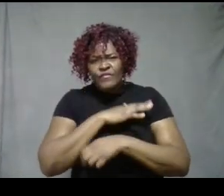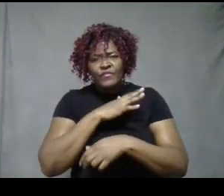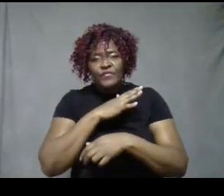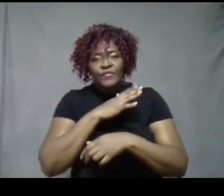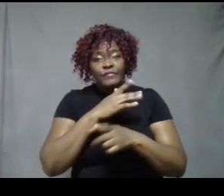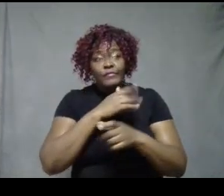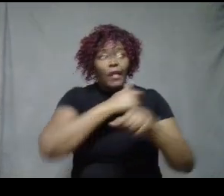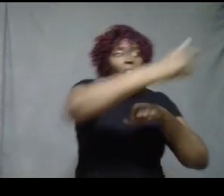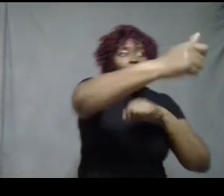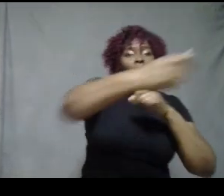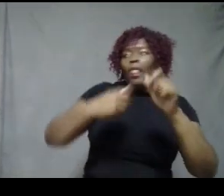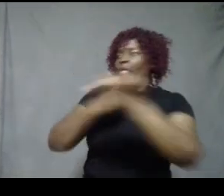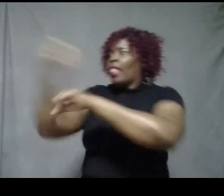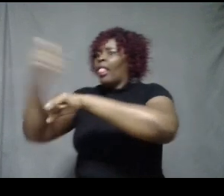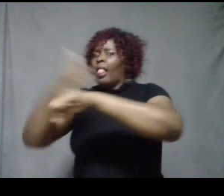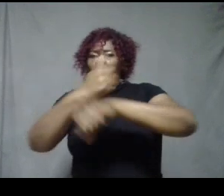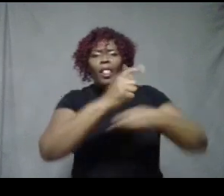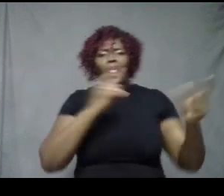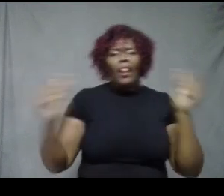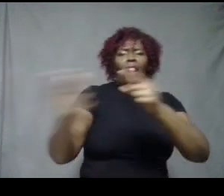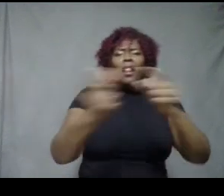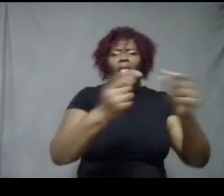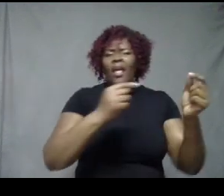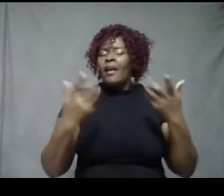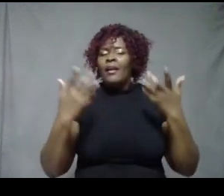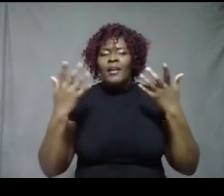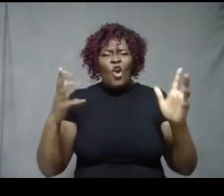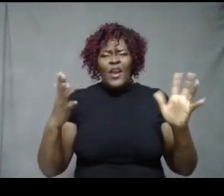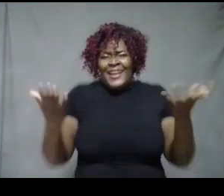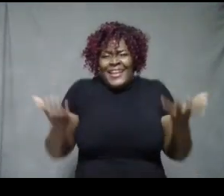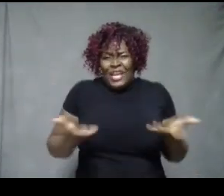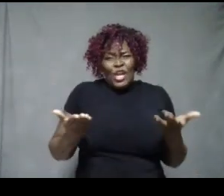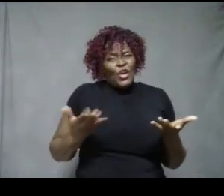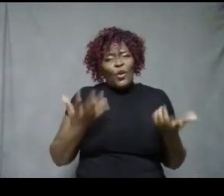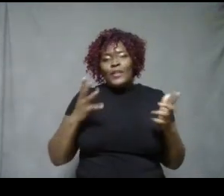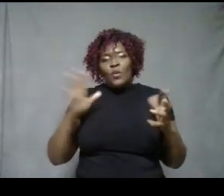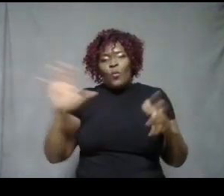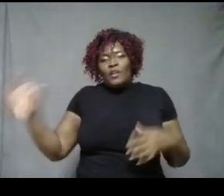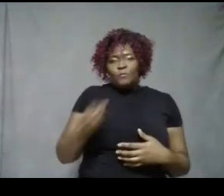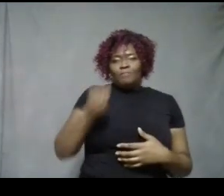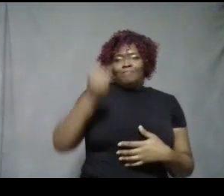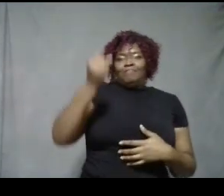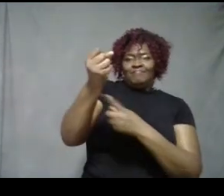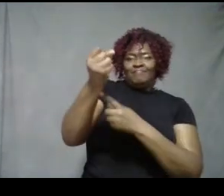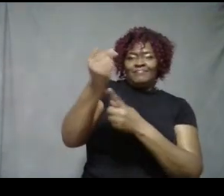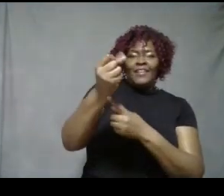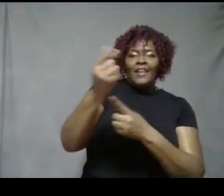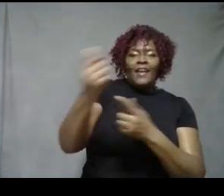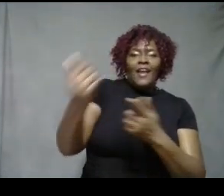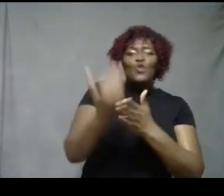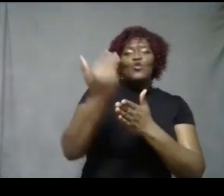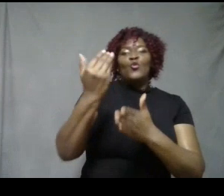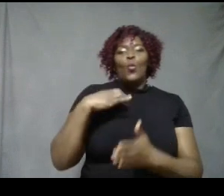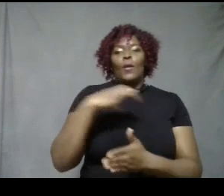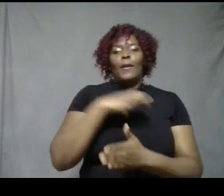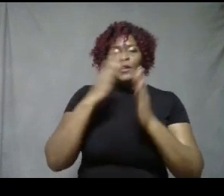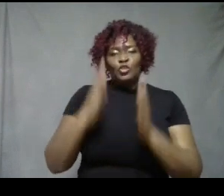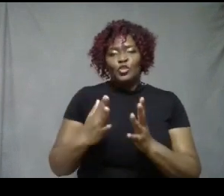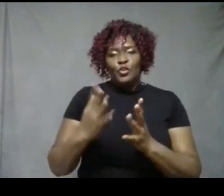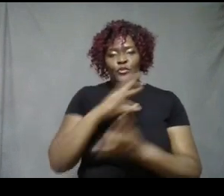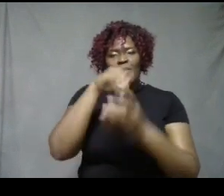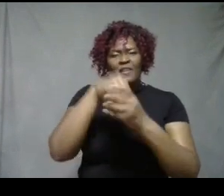accusations flying around this city on a regular basis about that already. So let's not add another potential city commissioner to that problem.